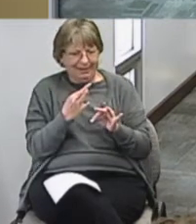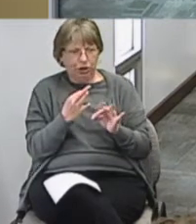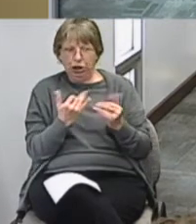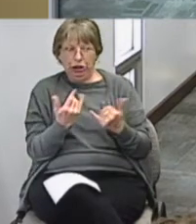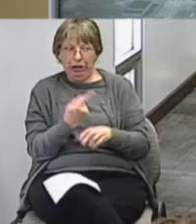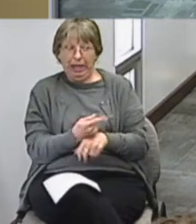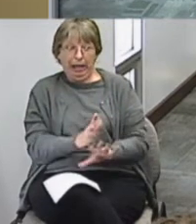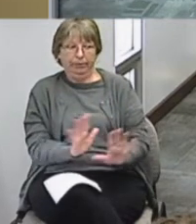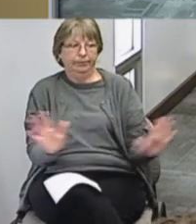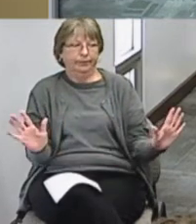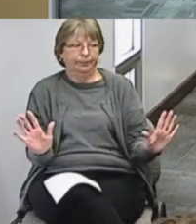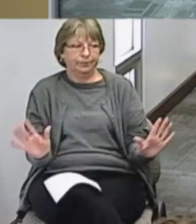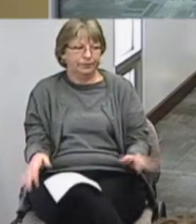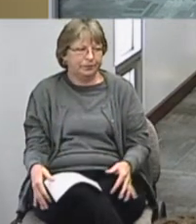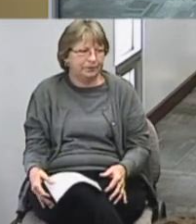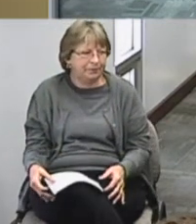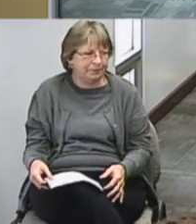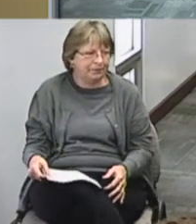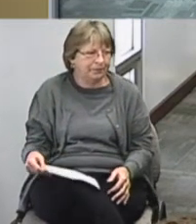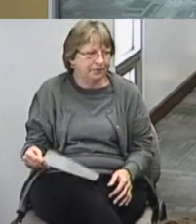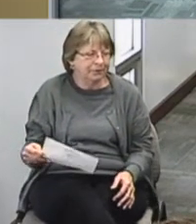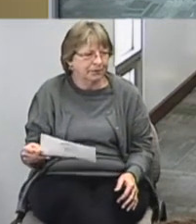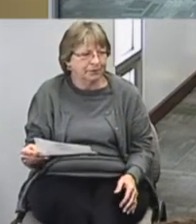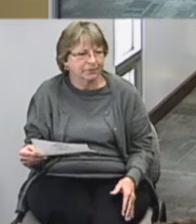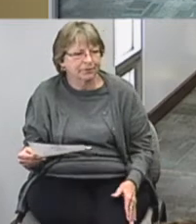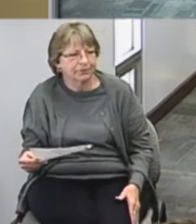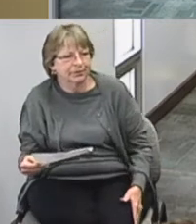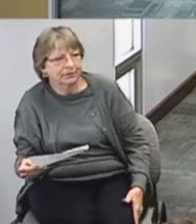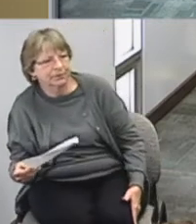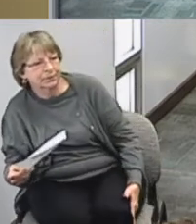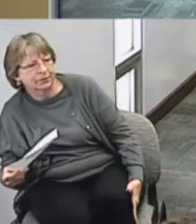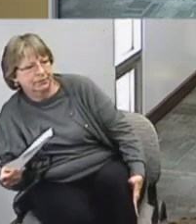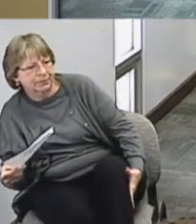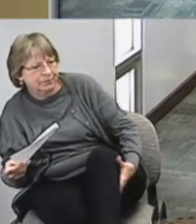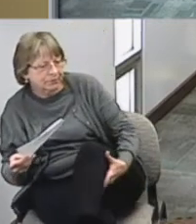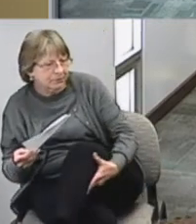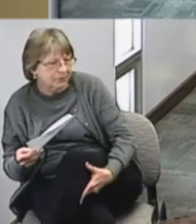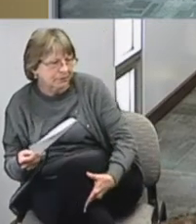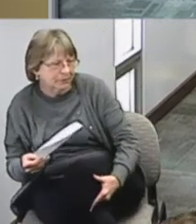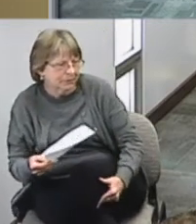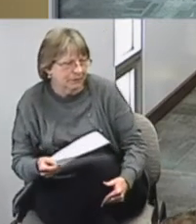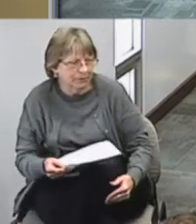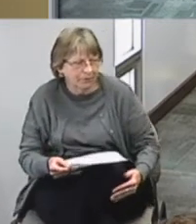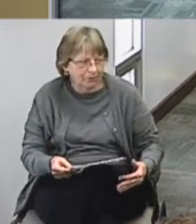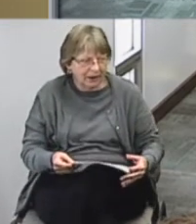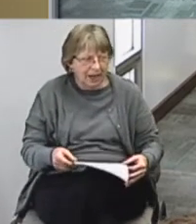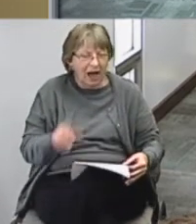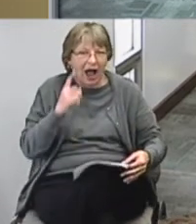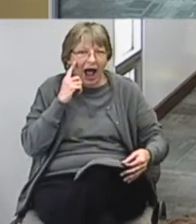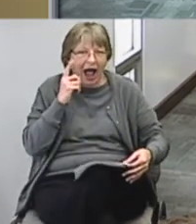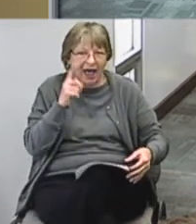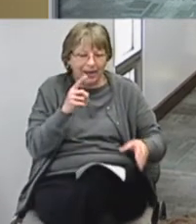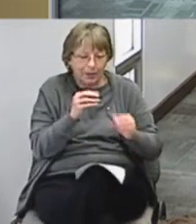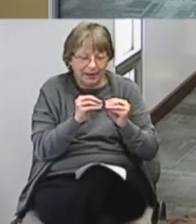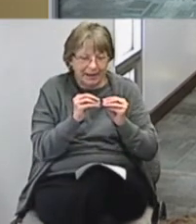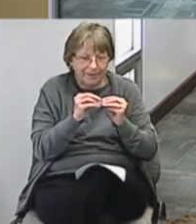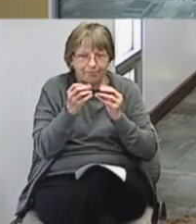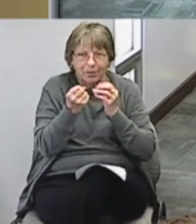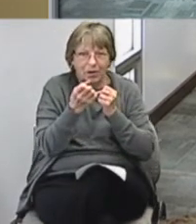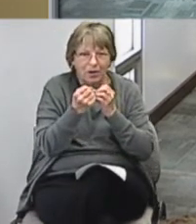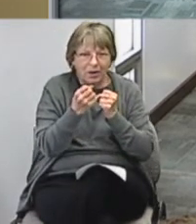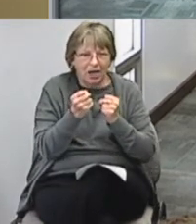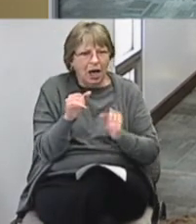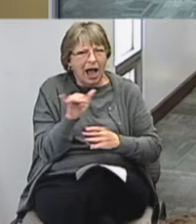today. But you illustrate again that there needs to have more conversation. I liken it somewhat to the